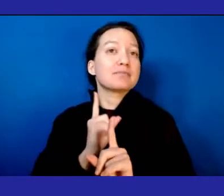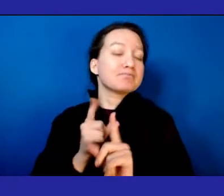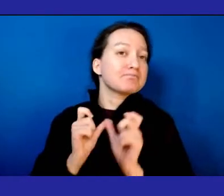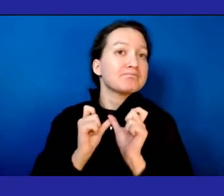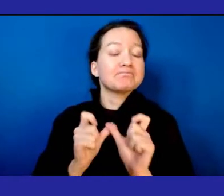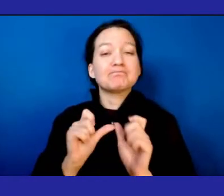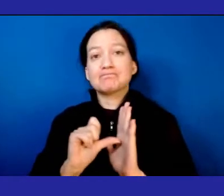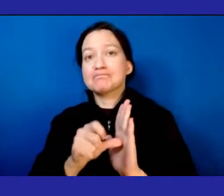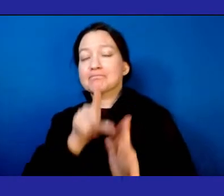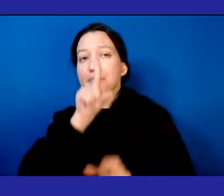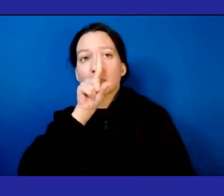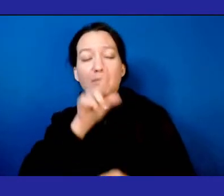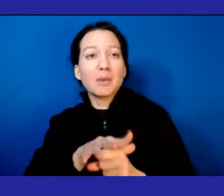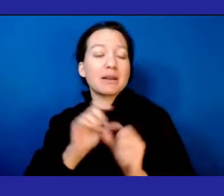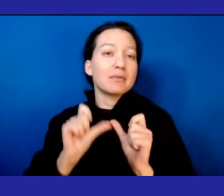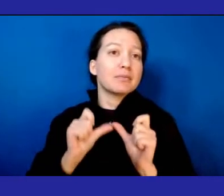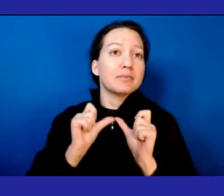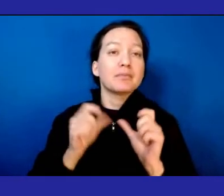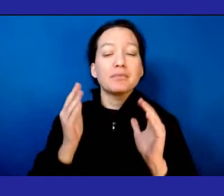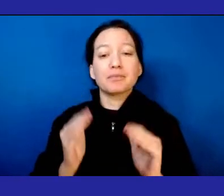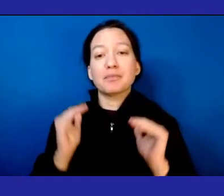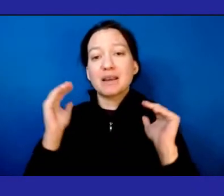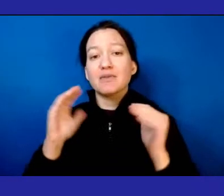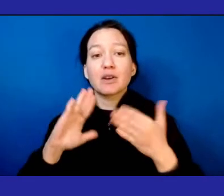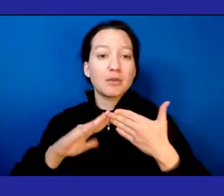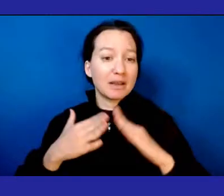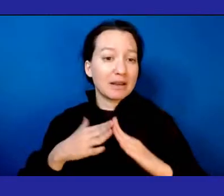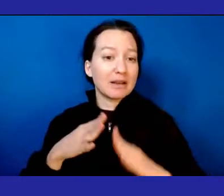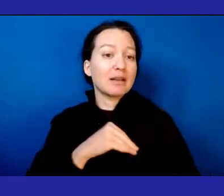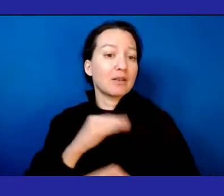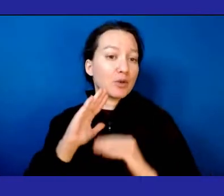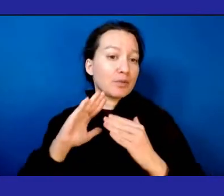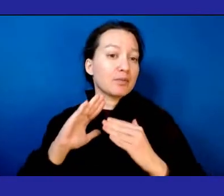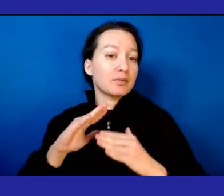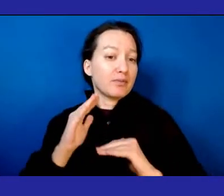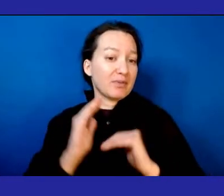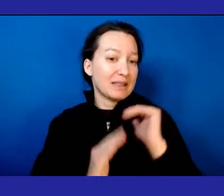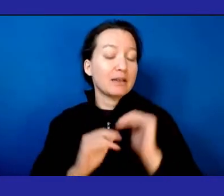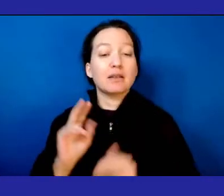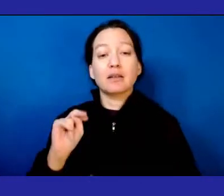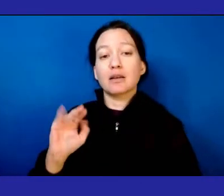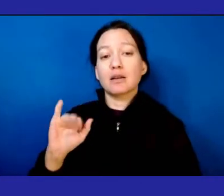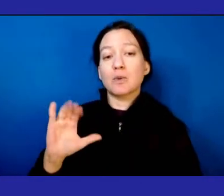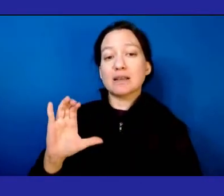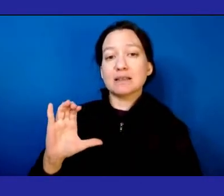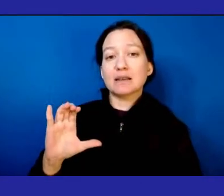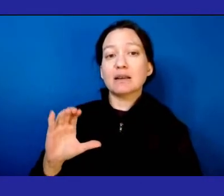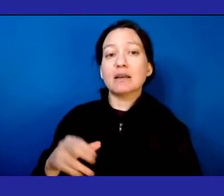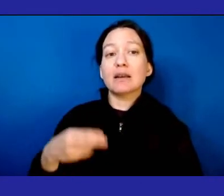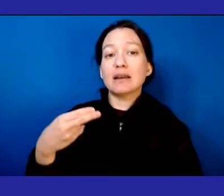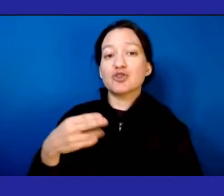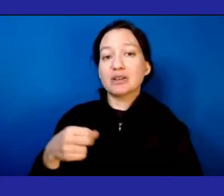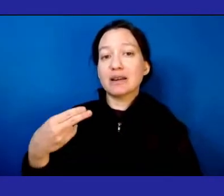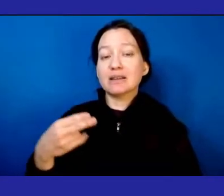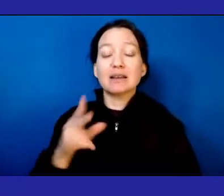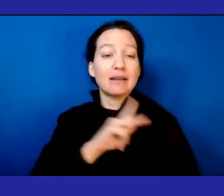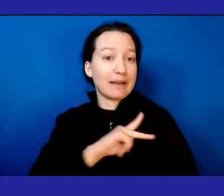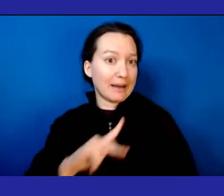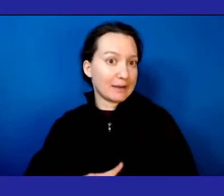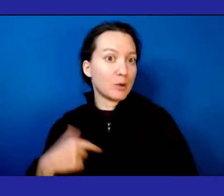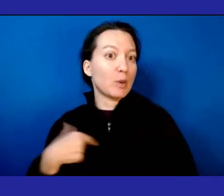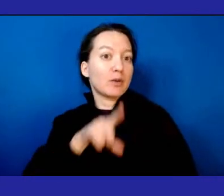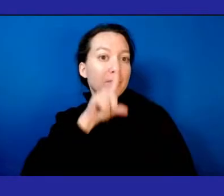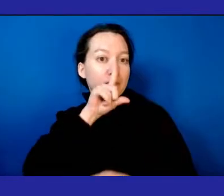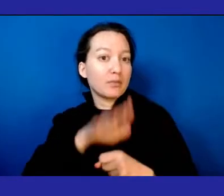commitment enhancing our facility and our community. At NYC 8 Health and Hospital Kings, we're committed